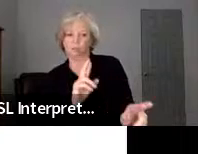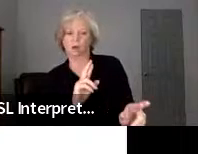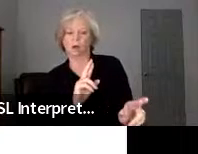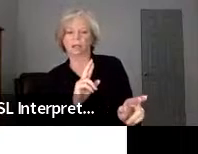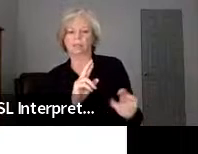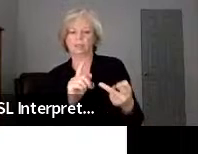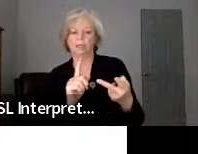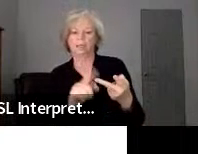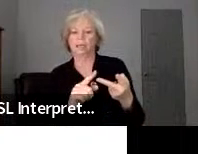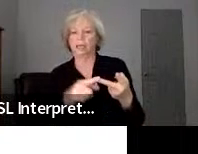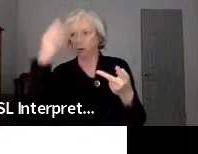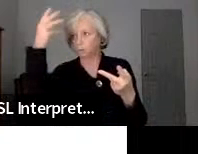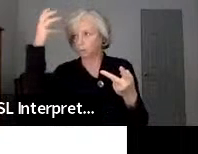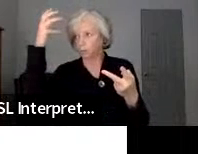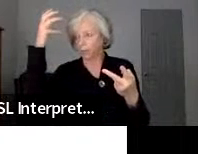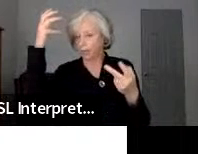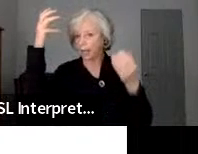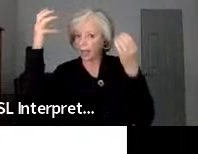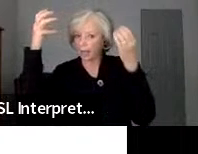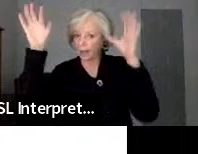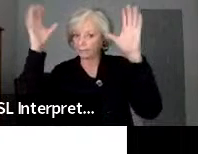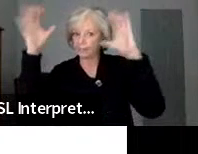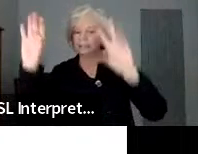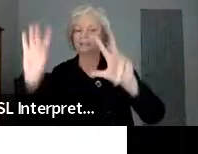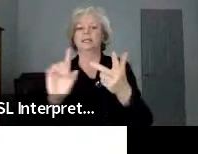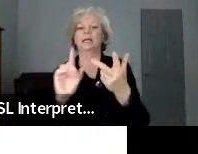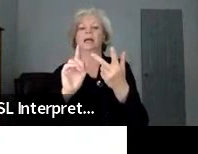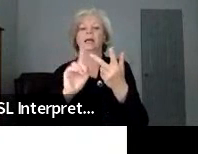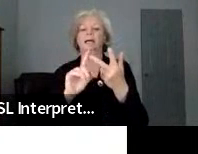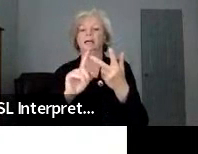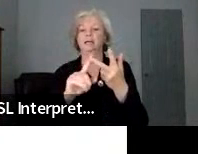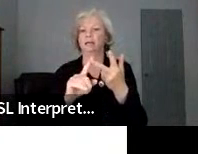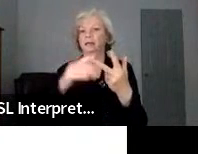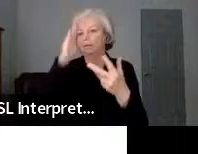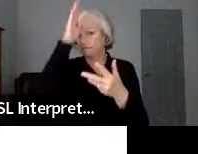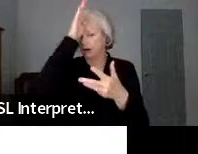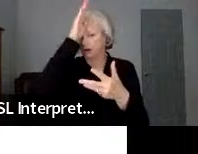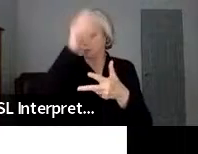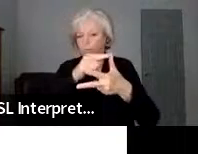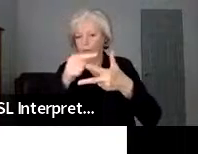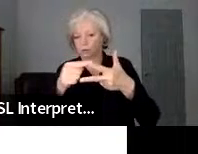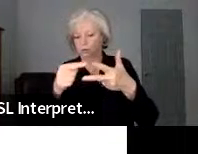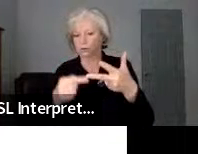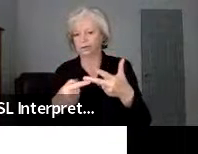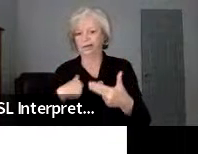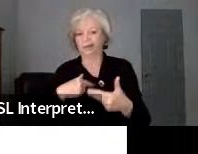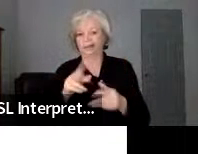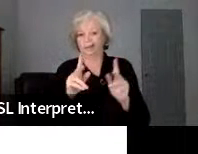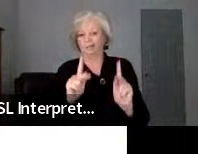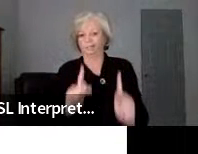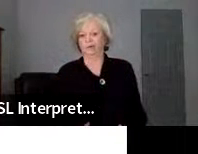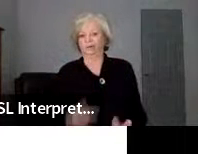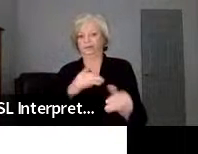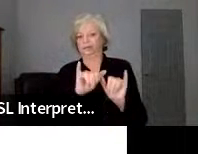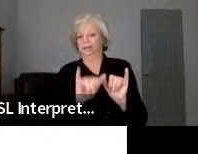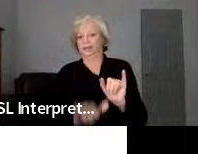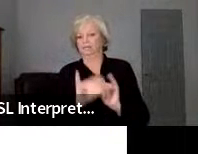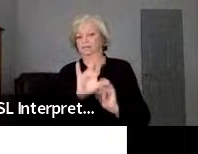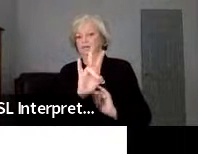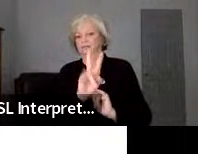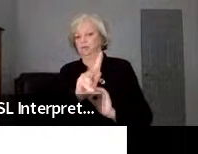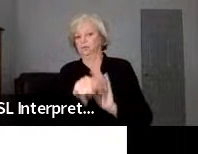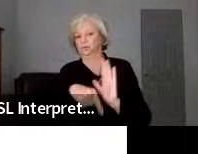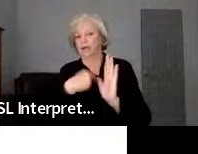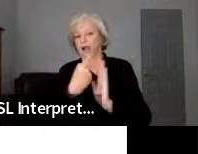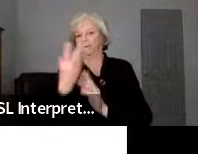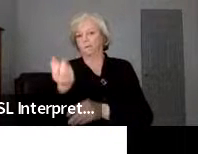and possibly fire department. The individual might be placed on a 72-hour hold because they're not assessed for what is